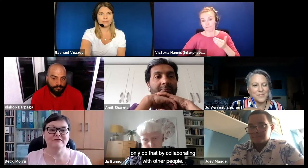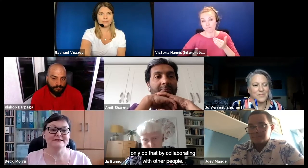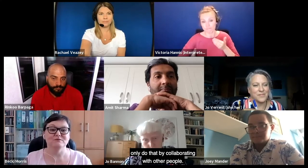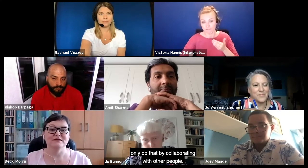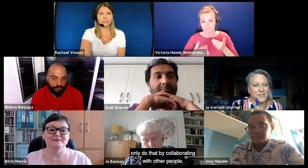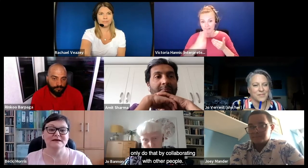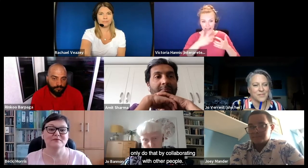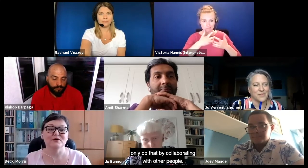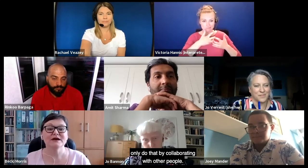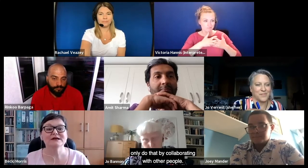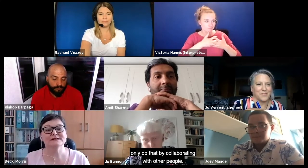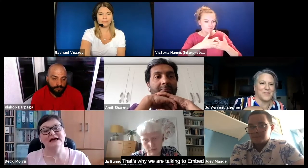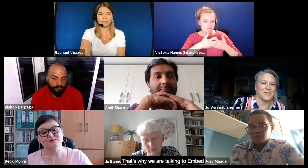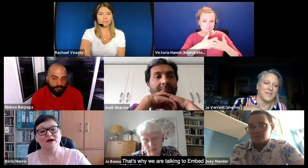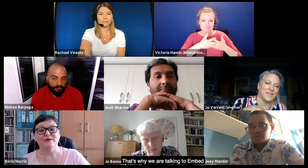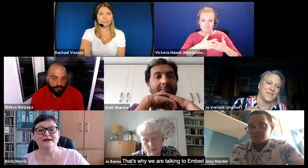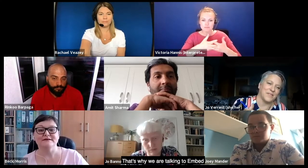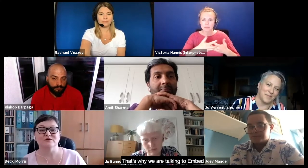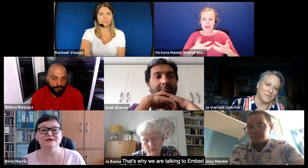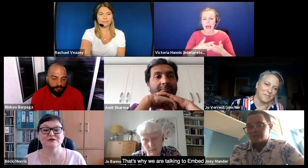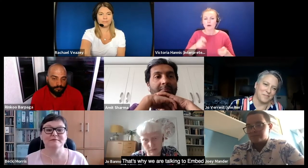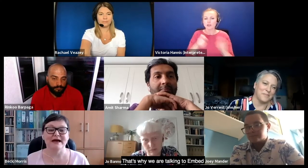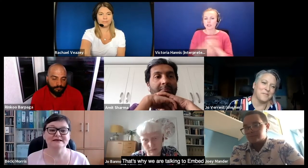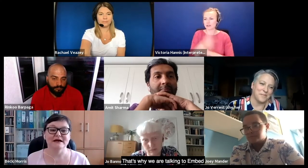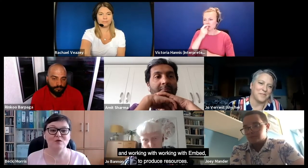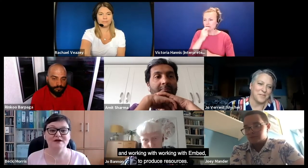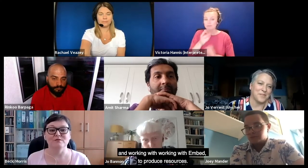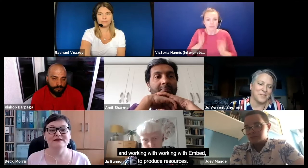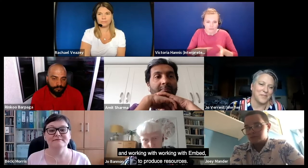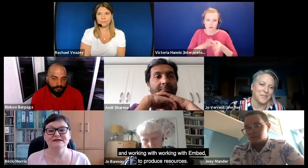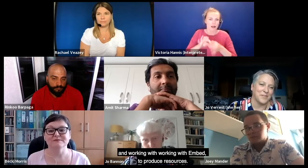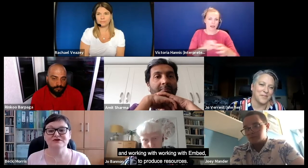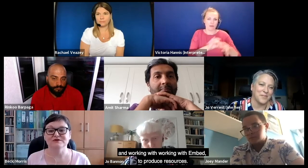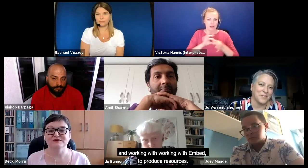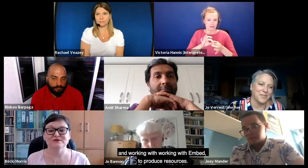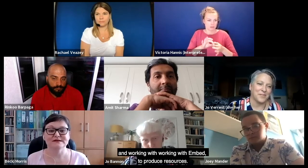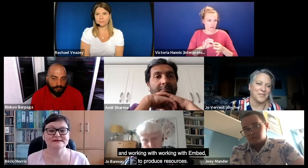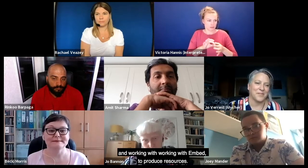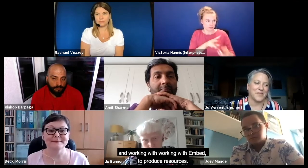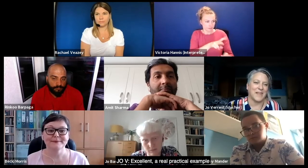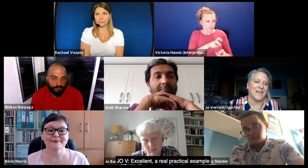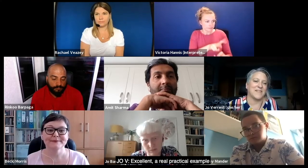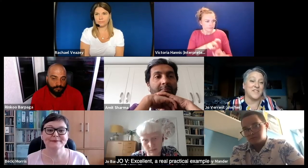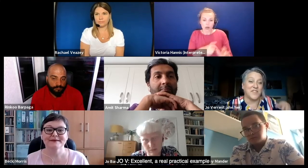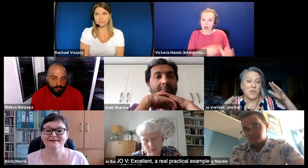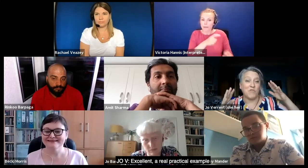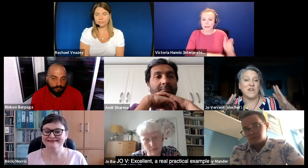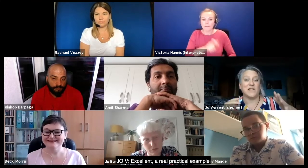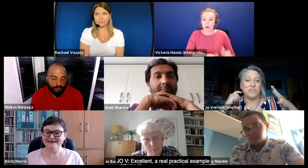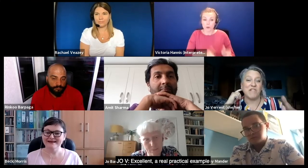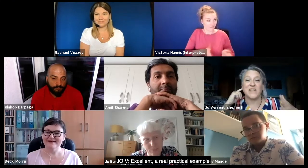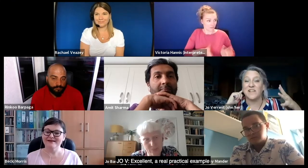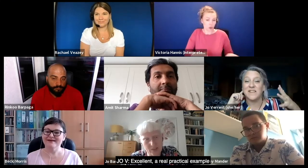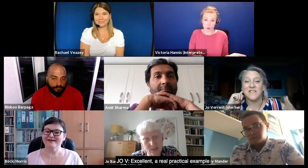by collaborating with other people. So that's why we're talking to Embed and working with Embed to produce resources. Excellent. So a